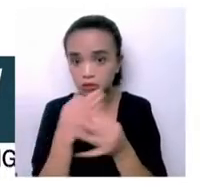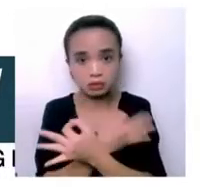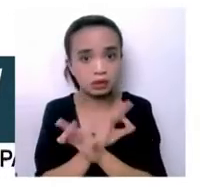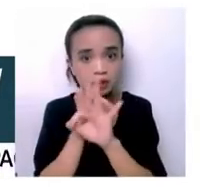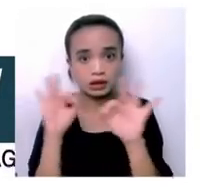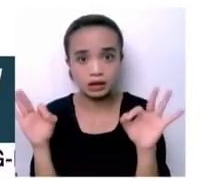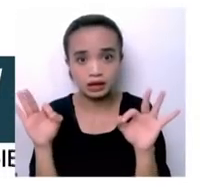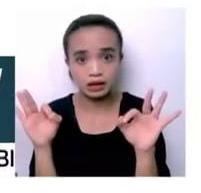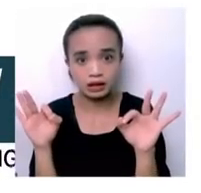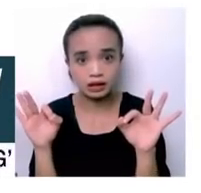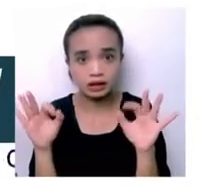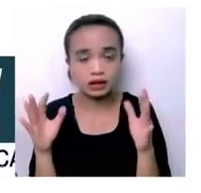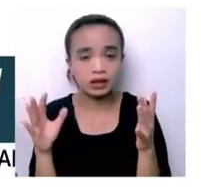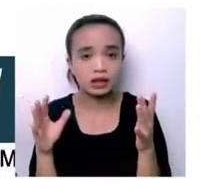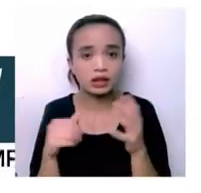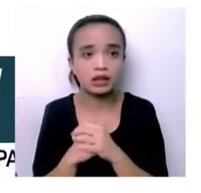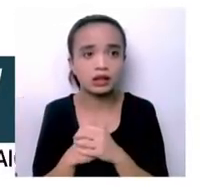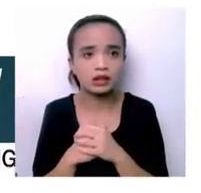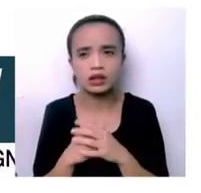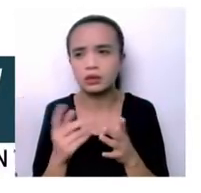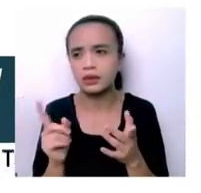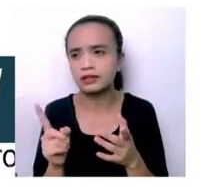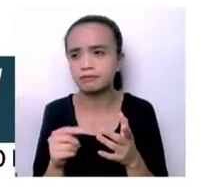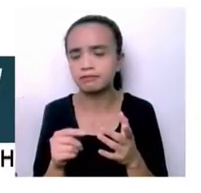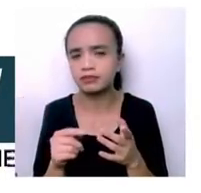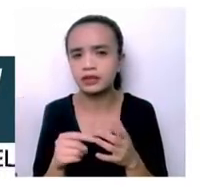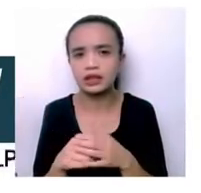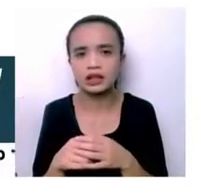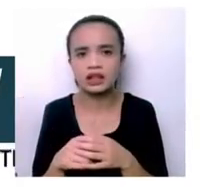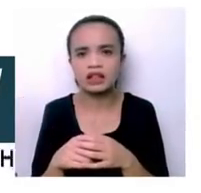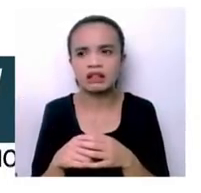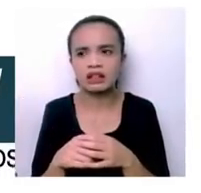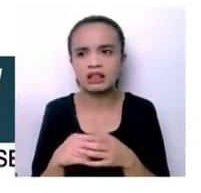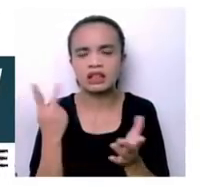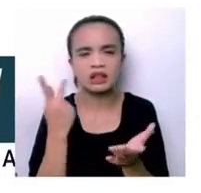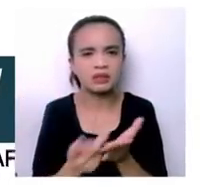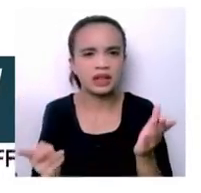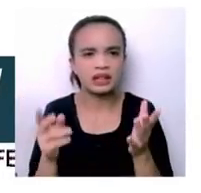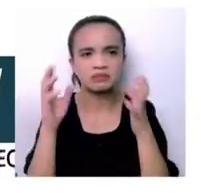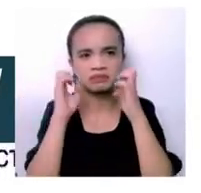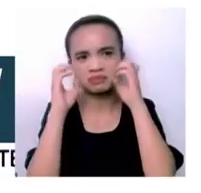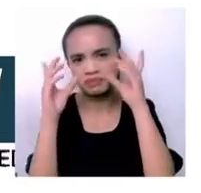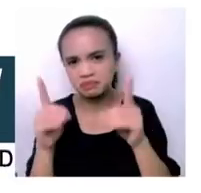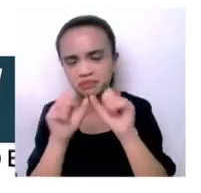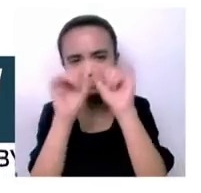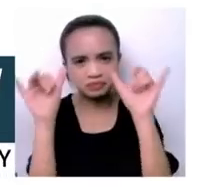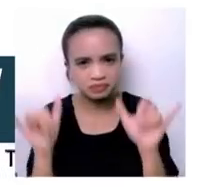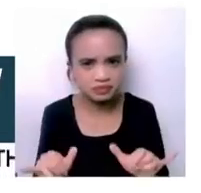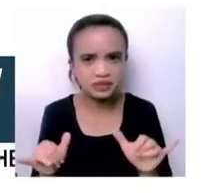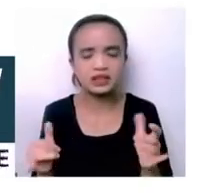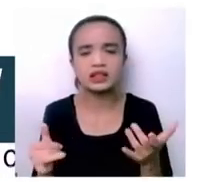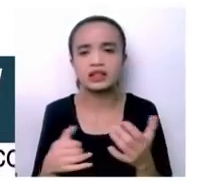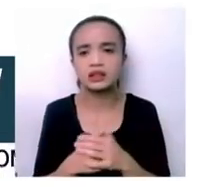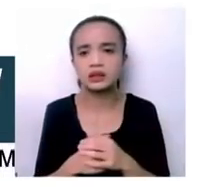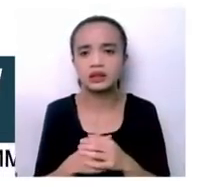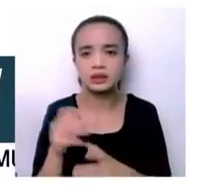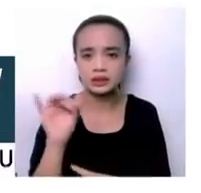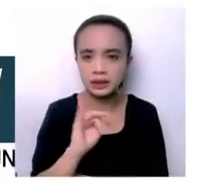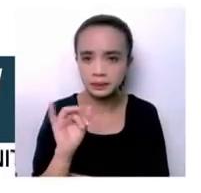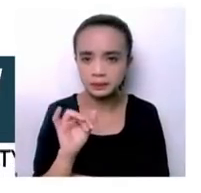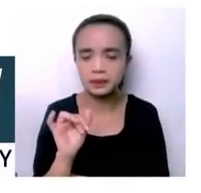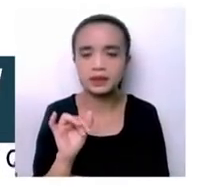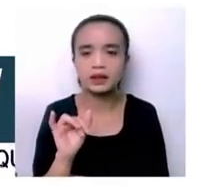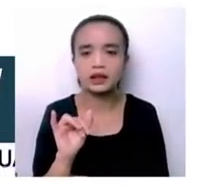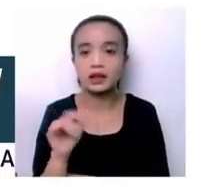the elite. The judicial system was hijacked by them. The electoral system was hijacked by them.